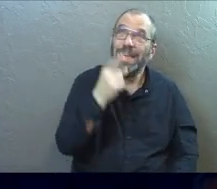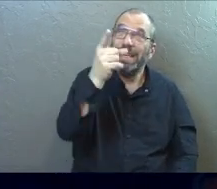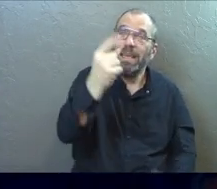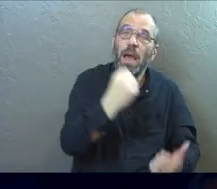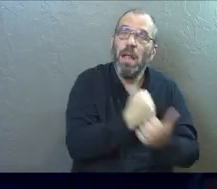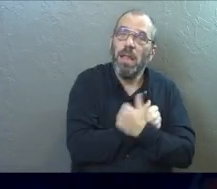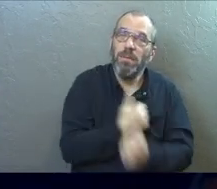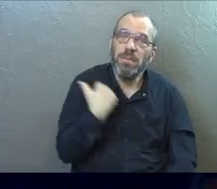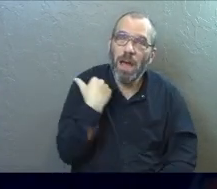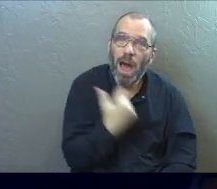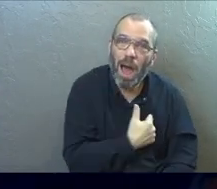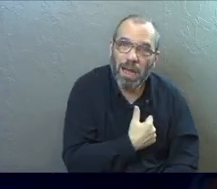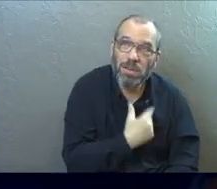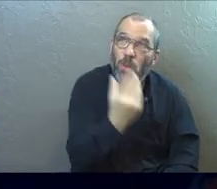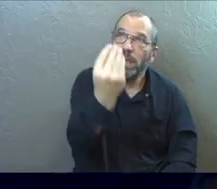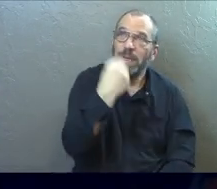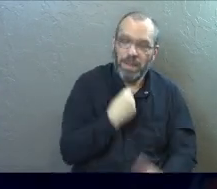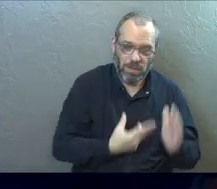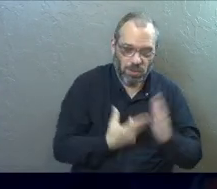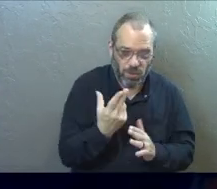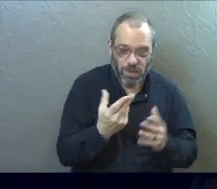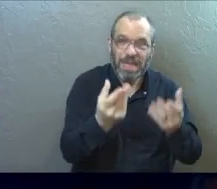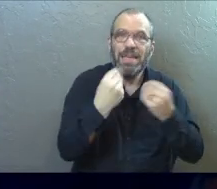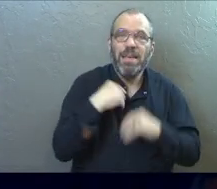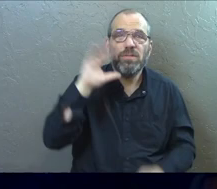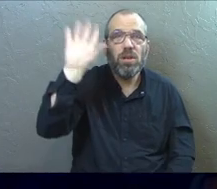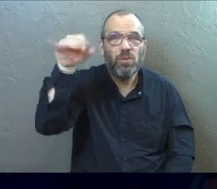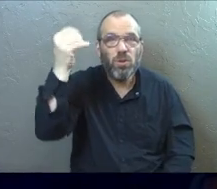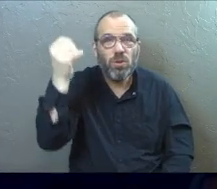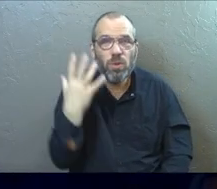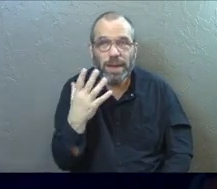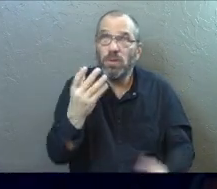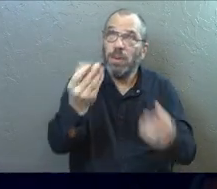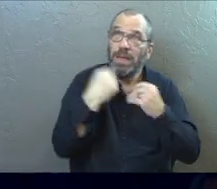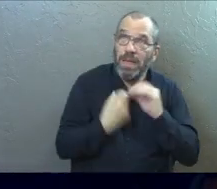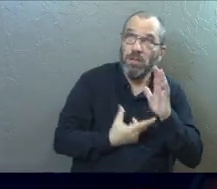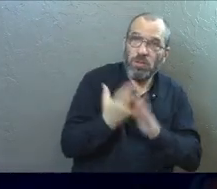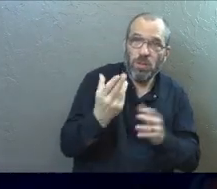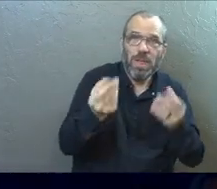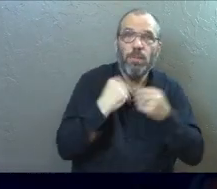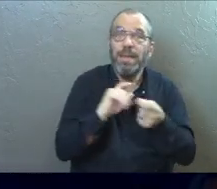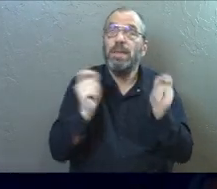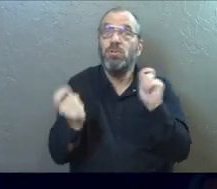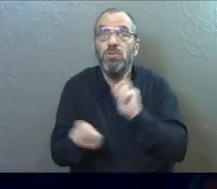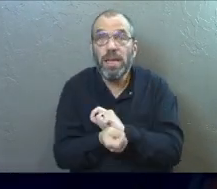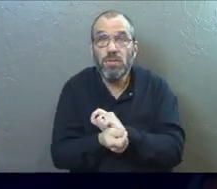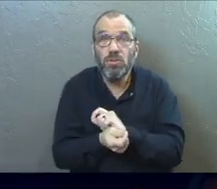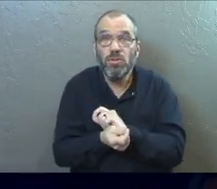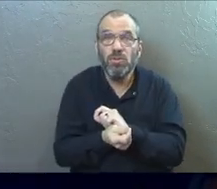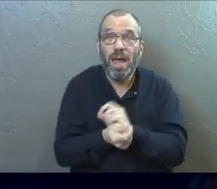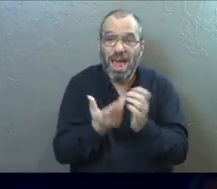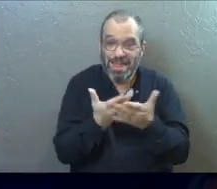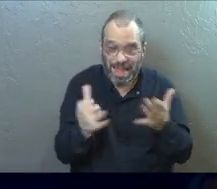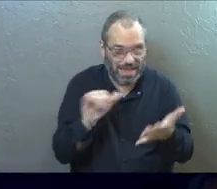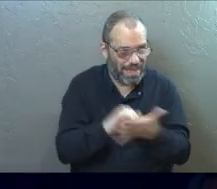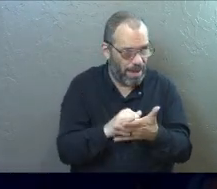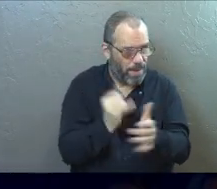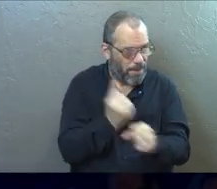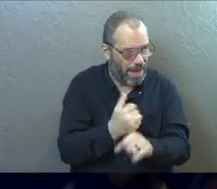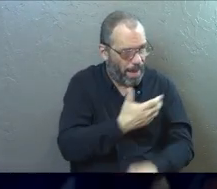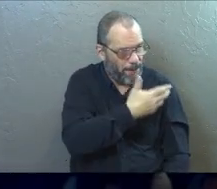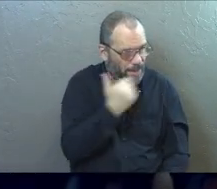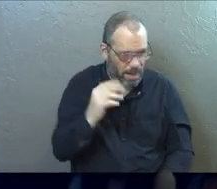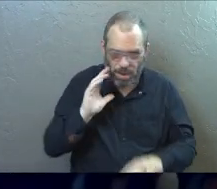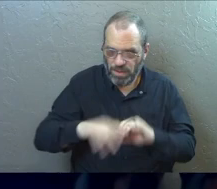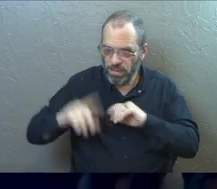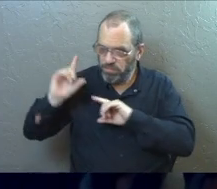loving us. When he brings the truth, he's bringing grace. When he brings the truth, he's bringing change. Things that are gonna make us better than we could have